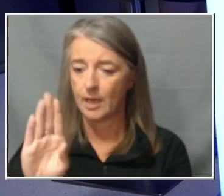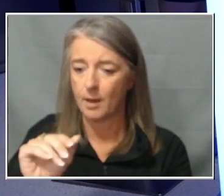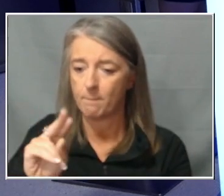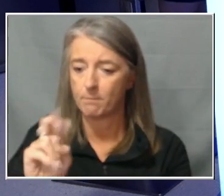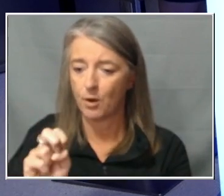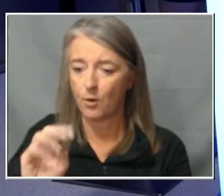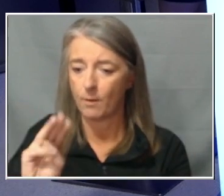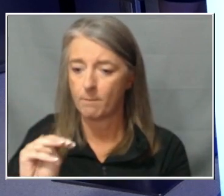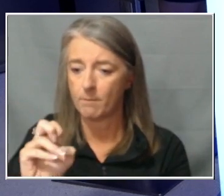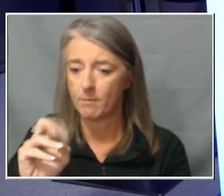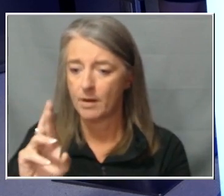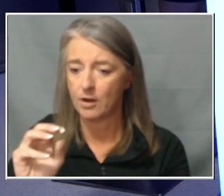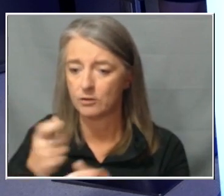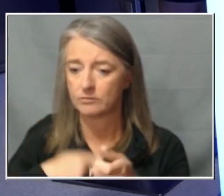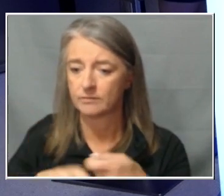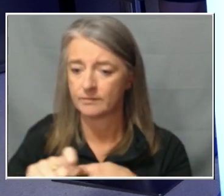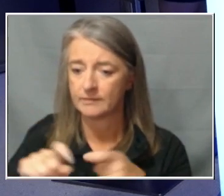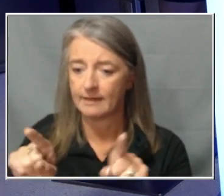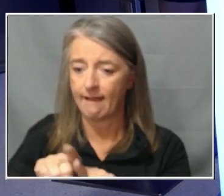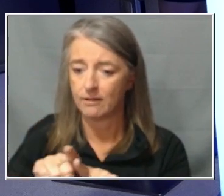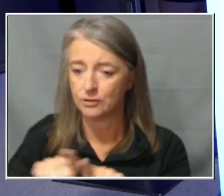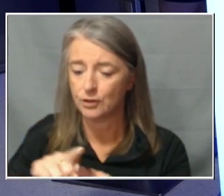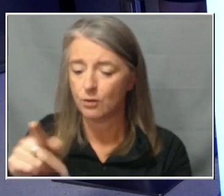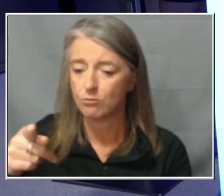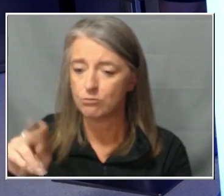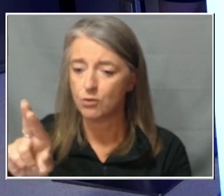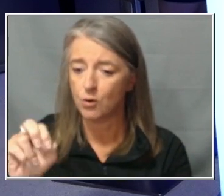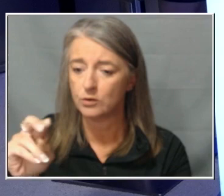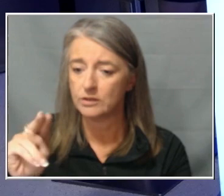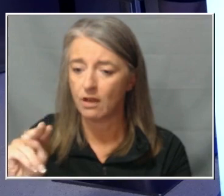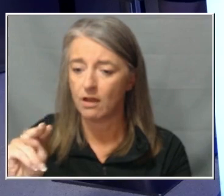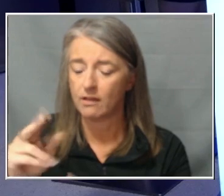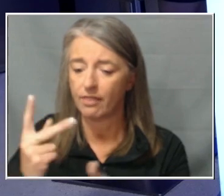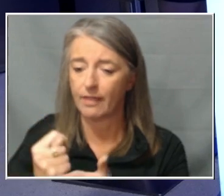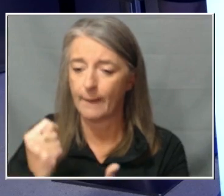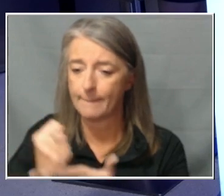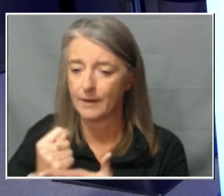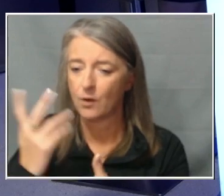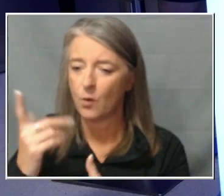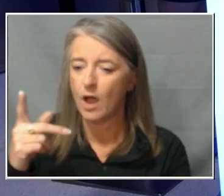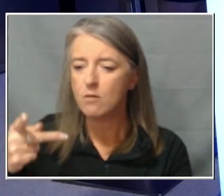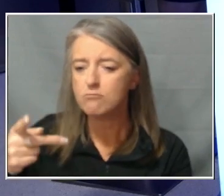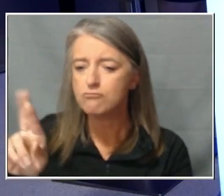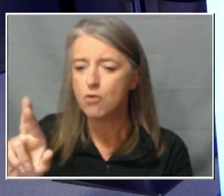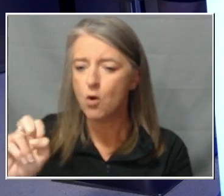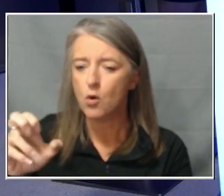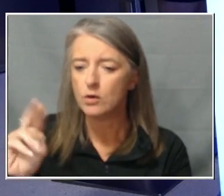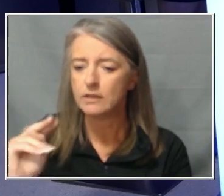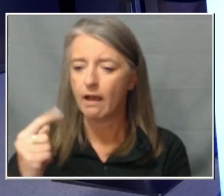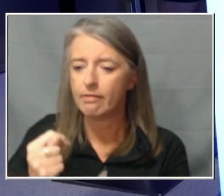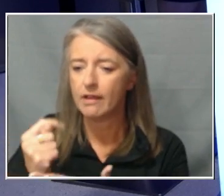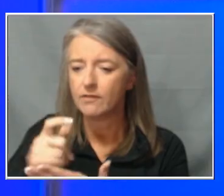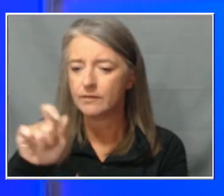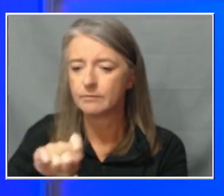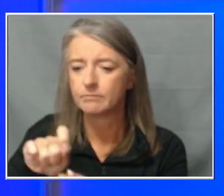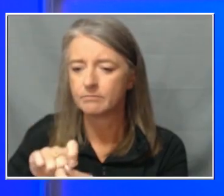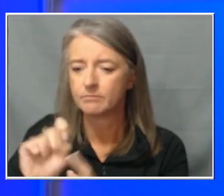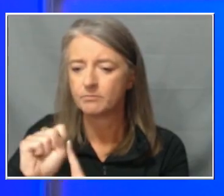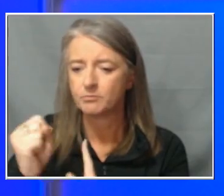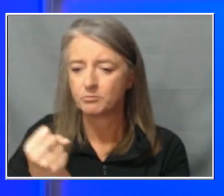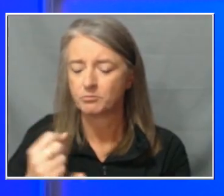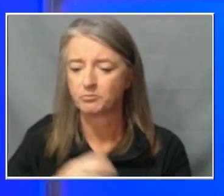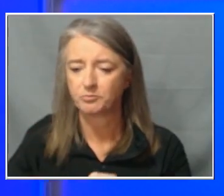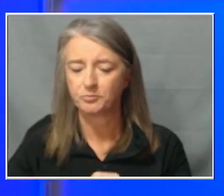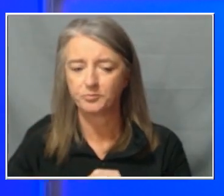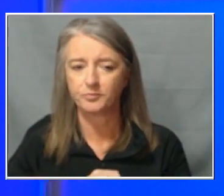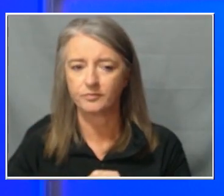transplant and proton therapy. Dr. Leminska, why proton therapy in this particular case? So